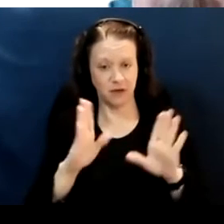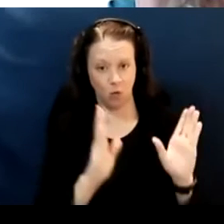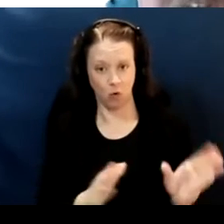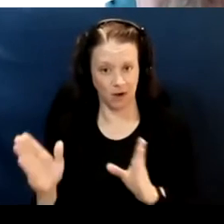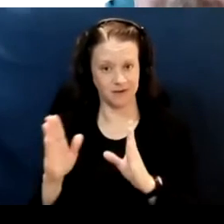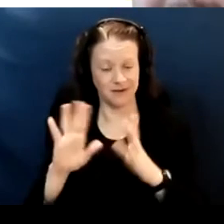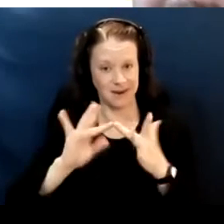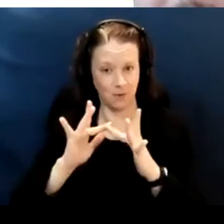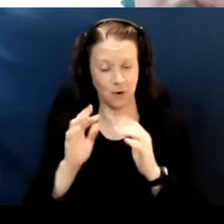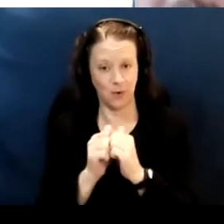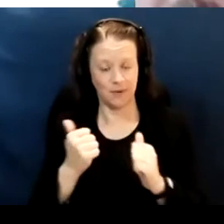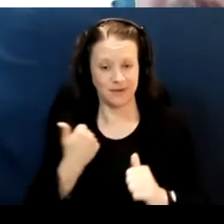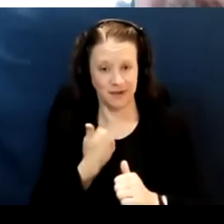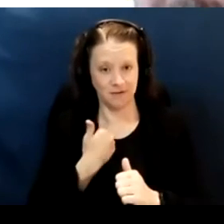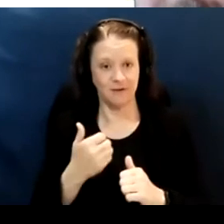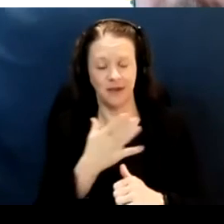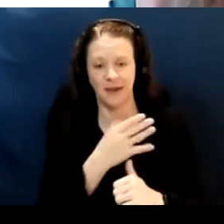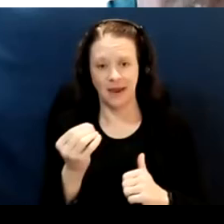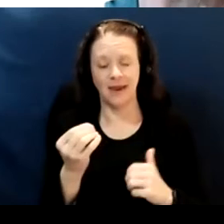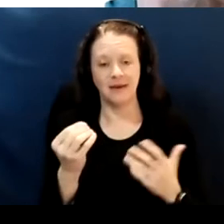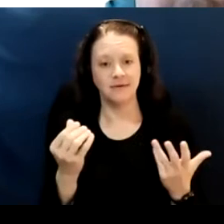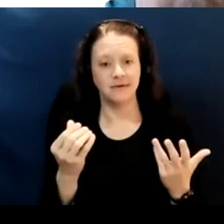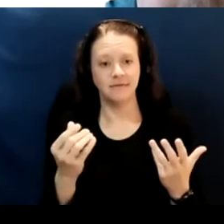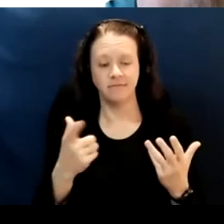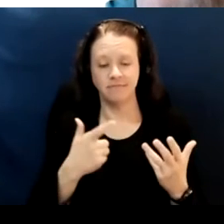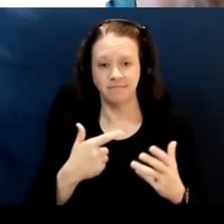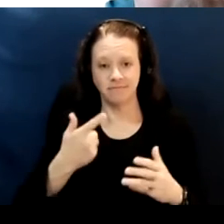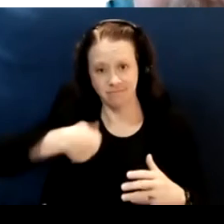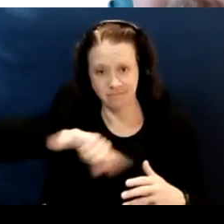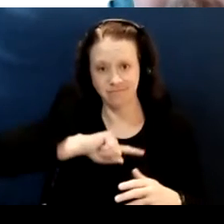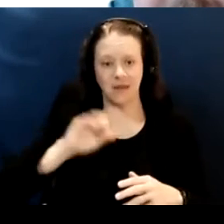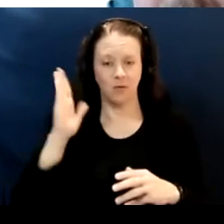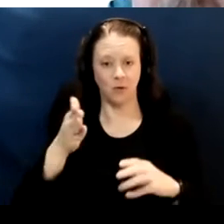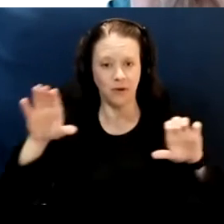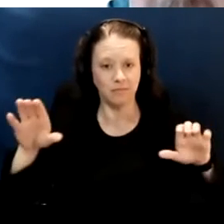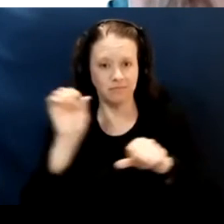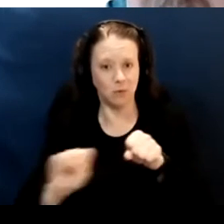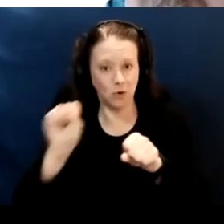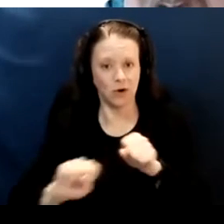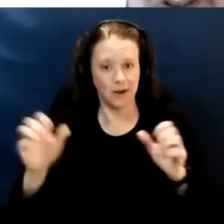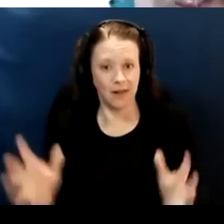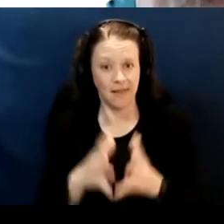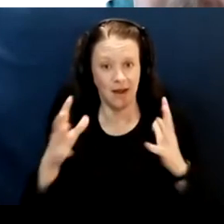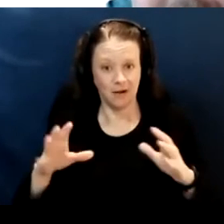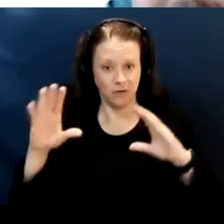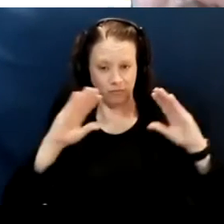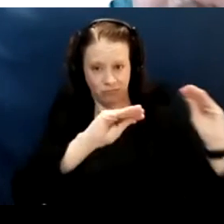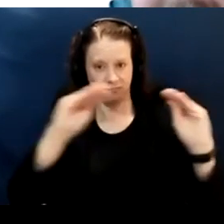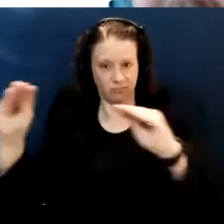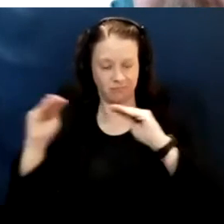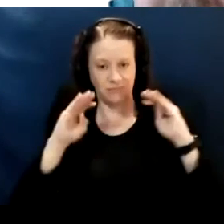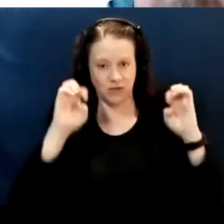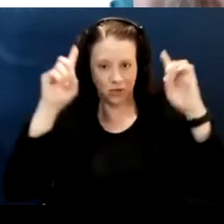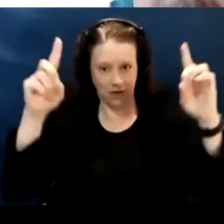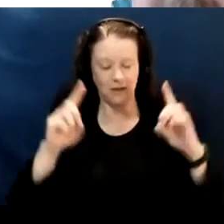myself, and I will be working to do a lot of community education. We're participating in the National Made